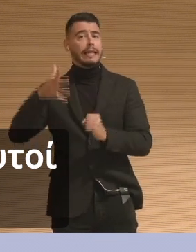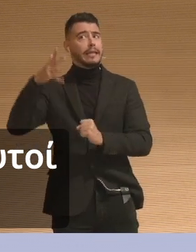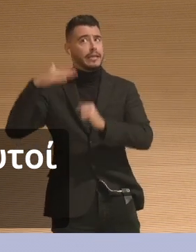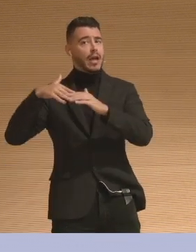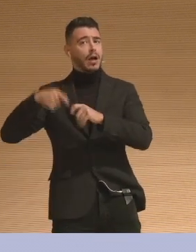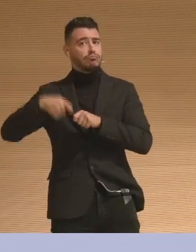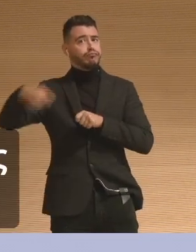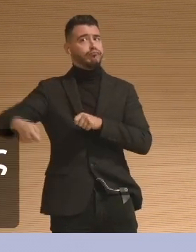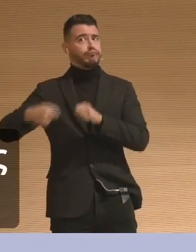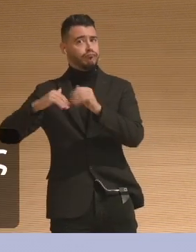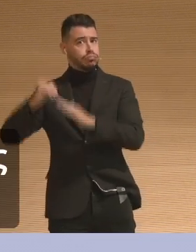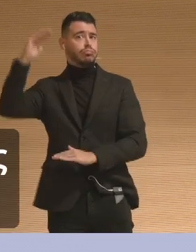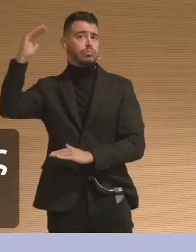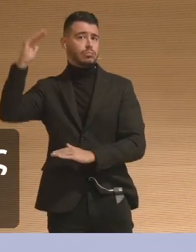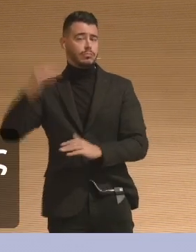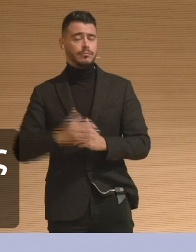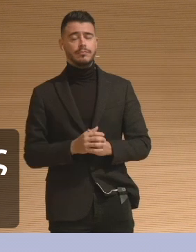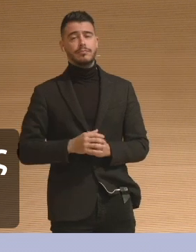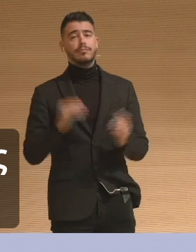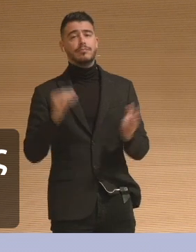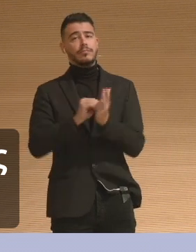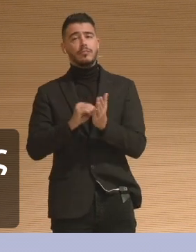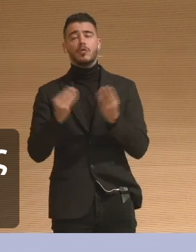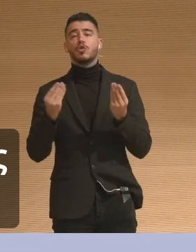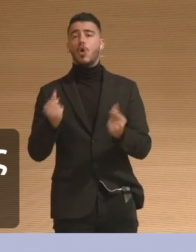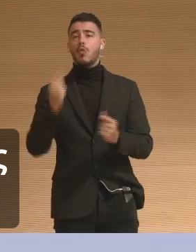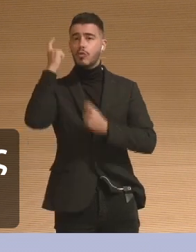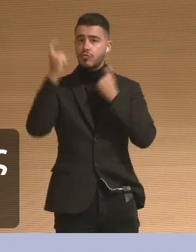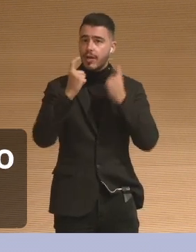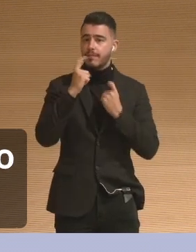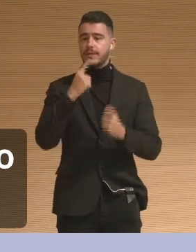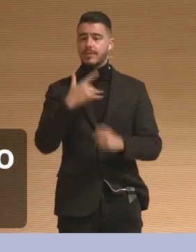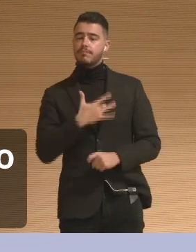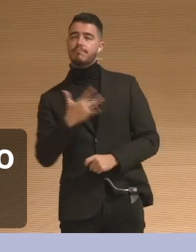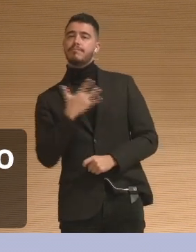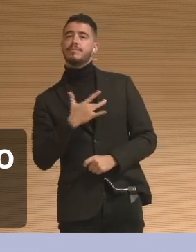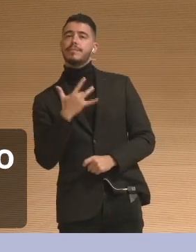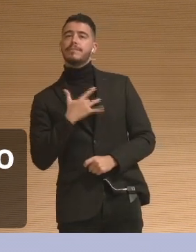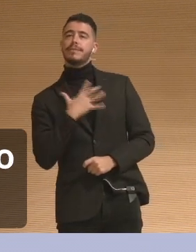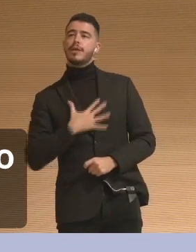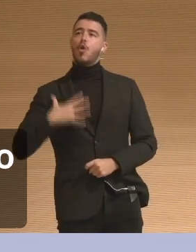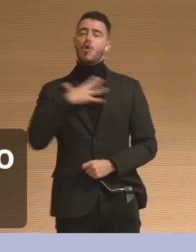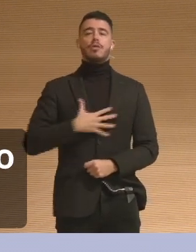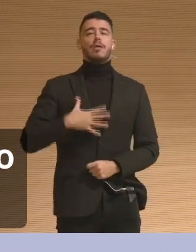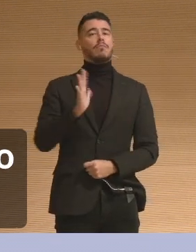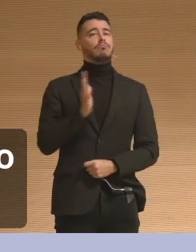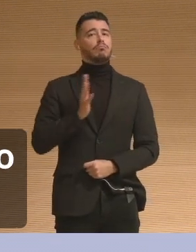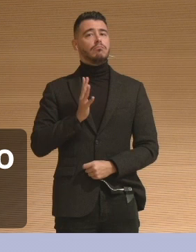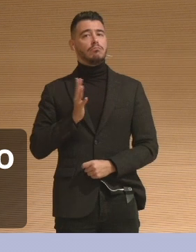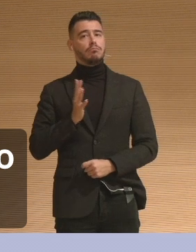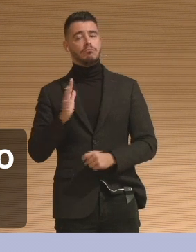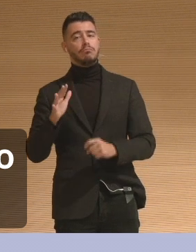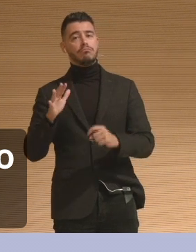were considered. So this suggests that while these three factors are important to explain why engagement